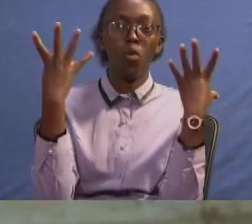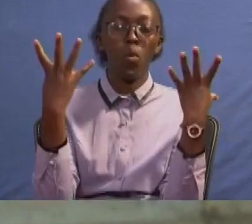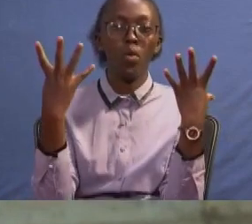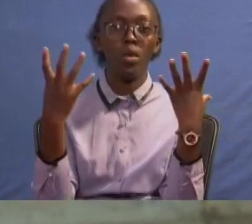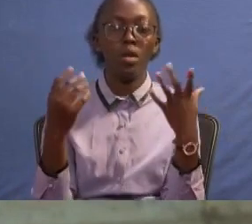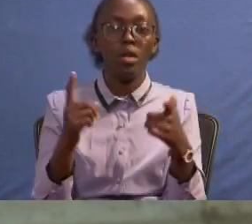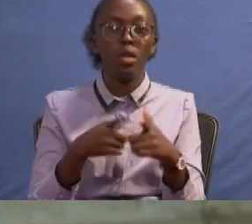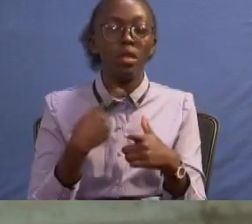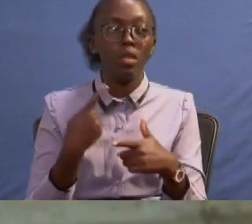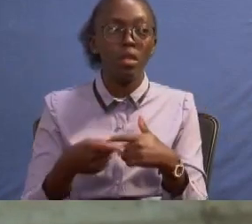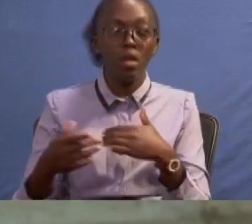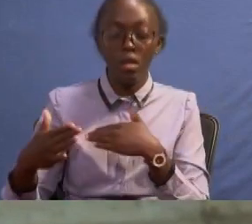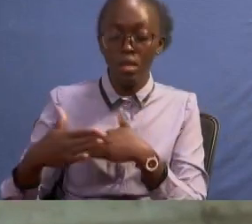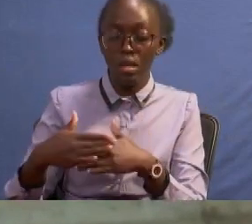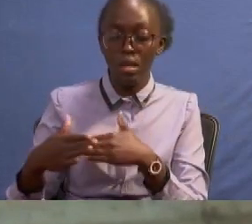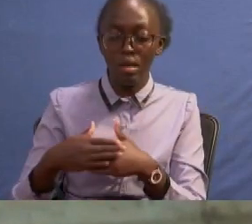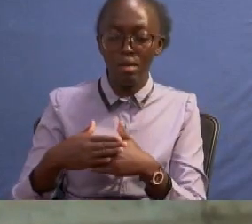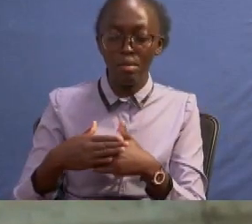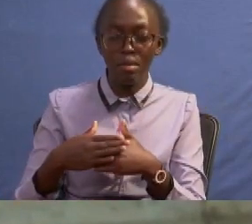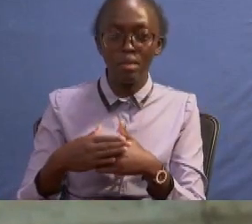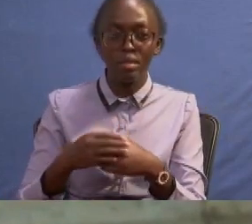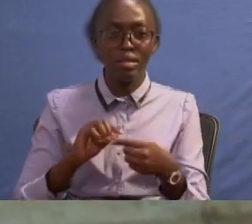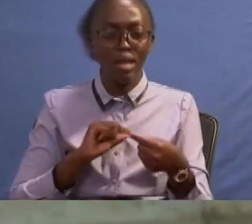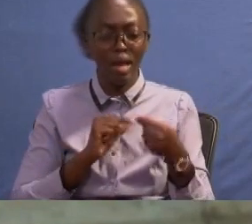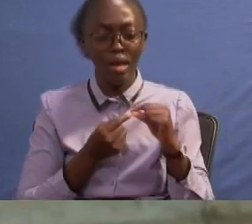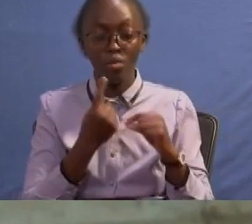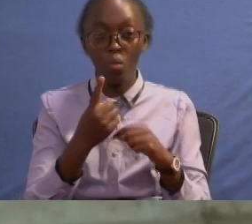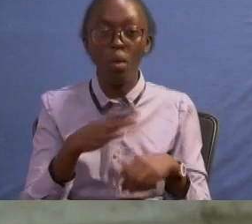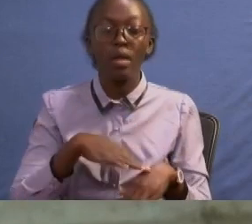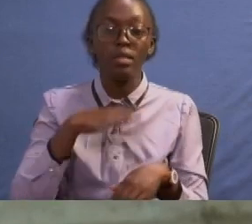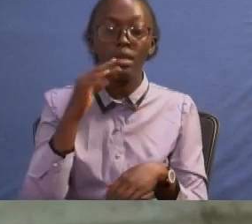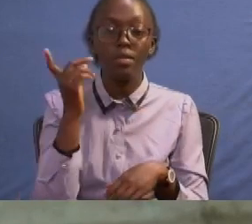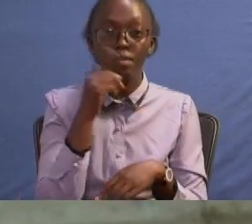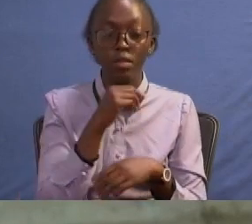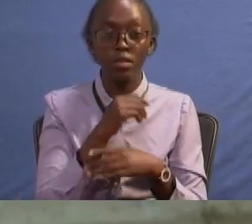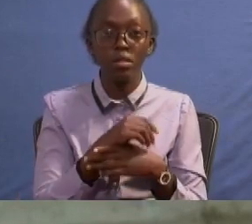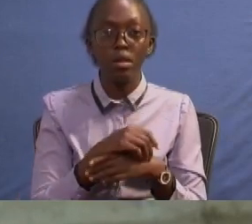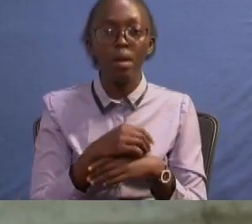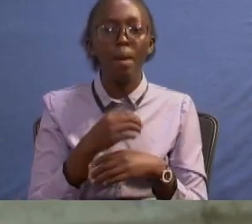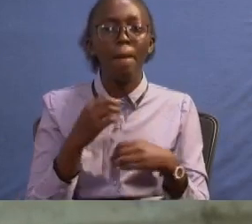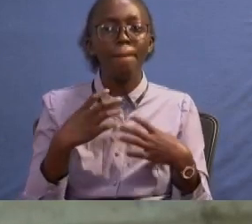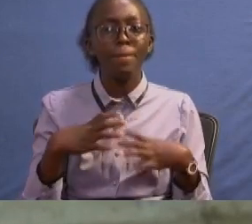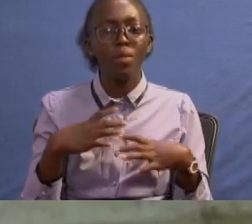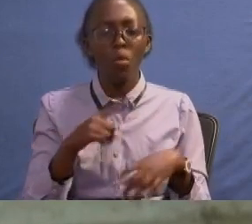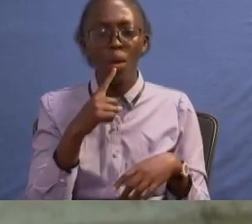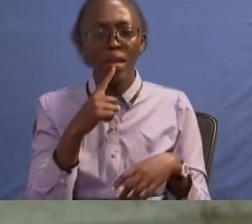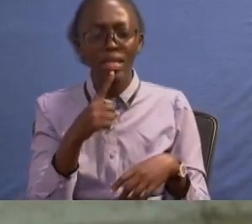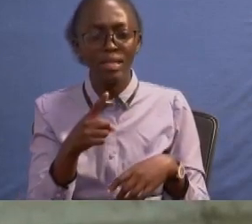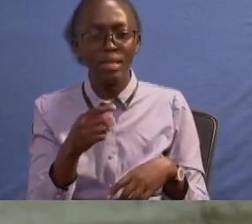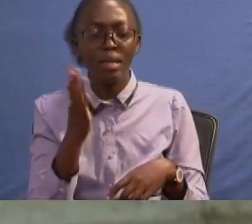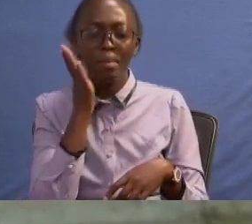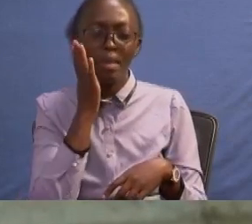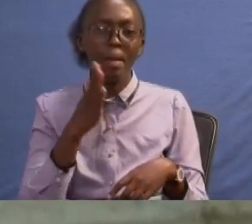some neighbors were hurt, and one died. And people are blaming my mom for that